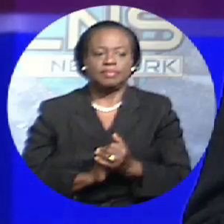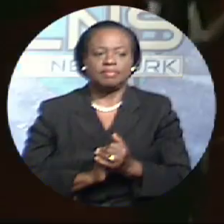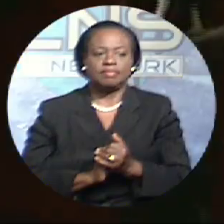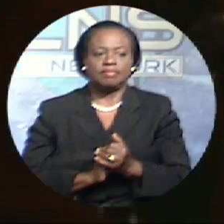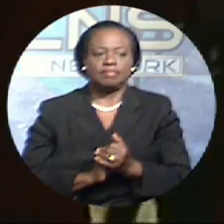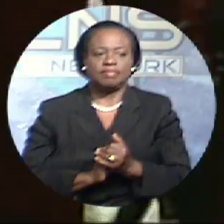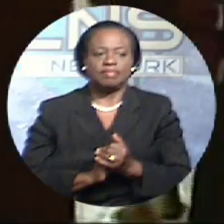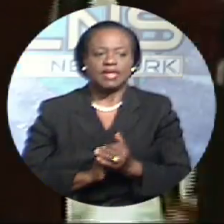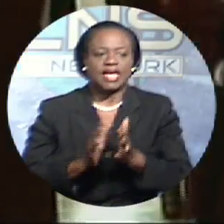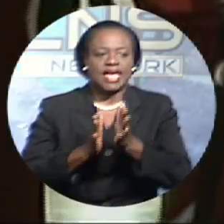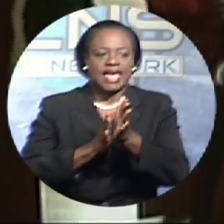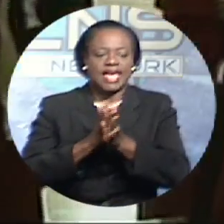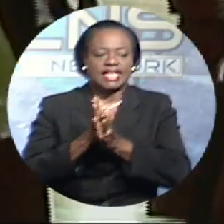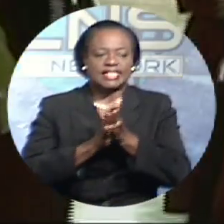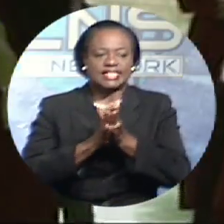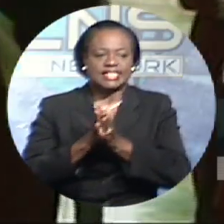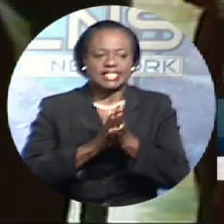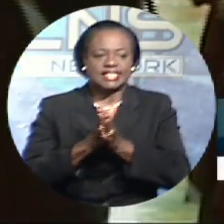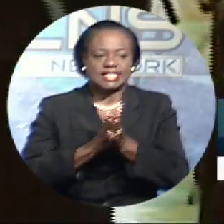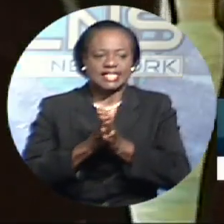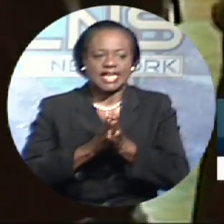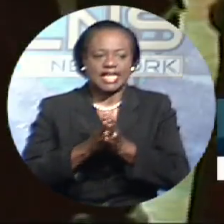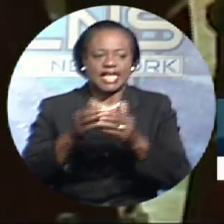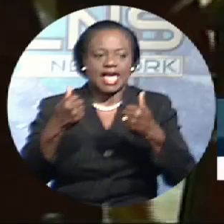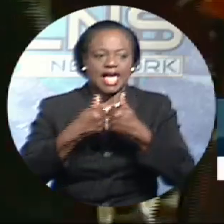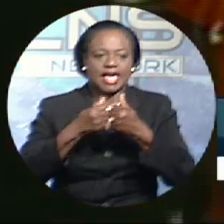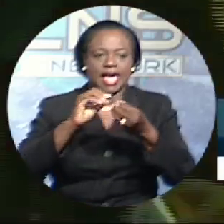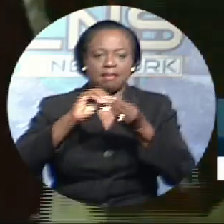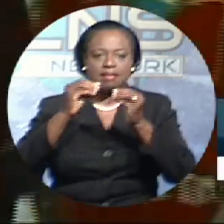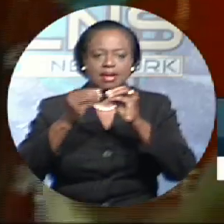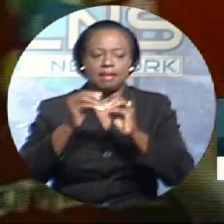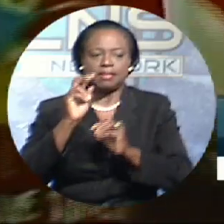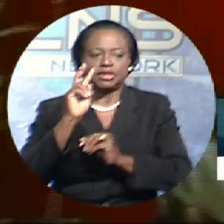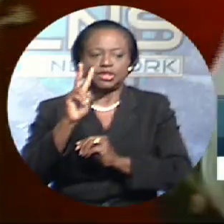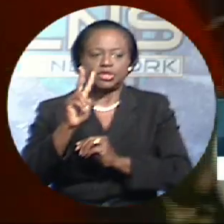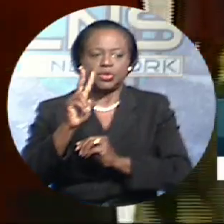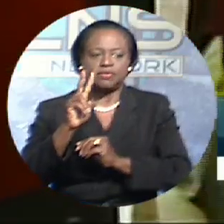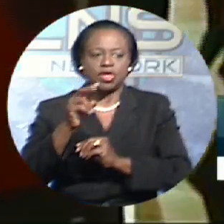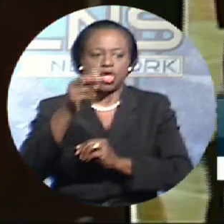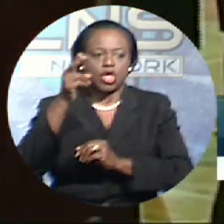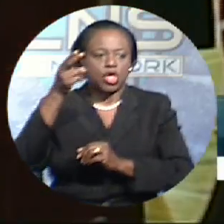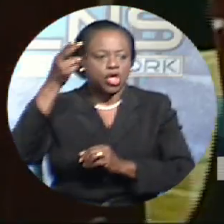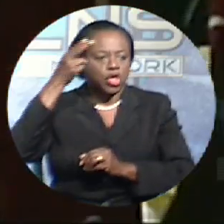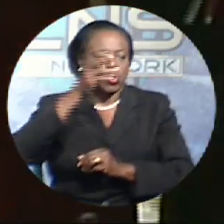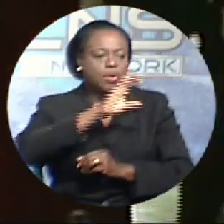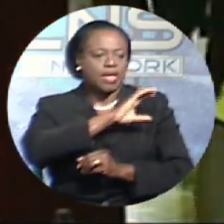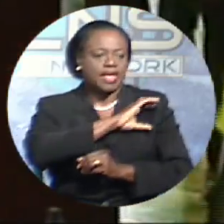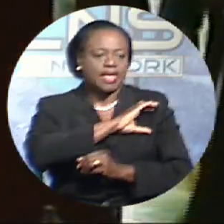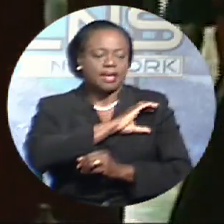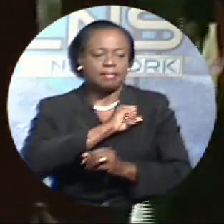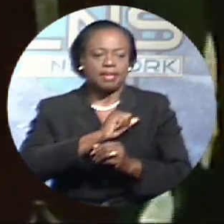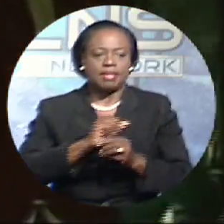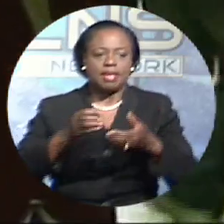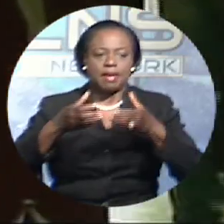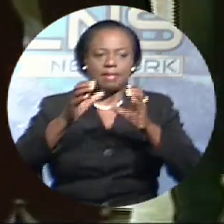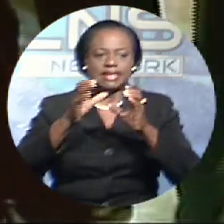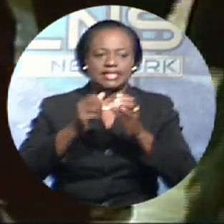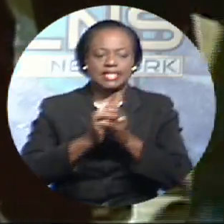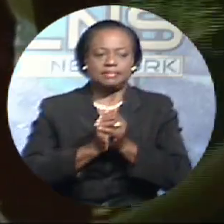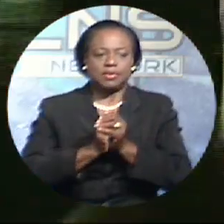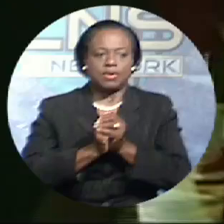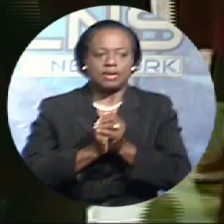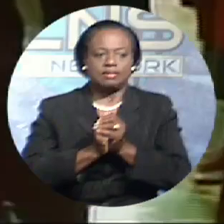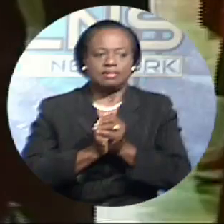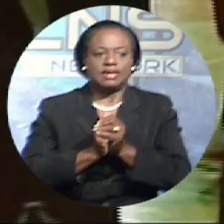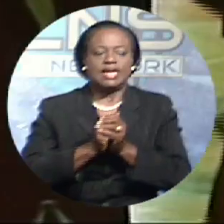What an exciting end to session 1 of day number 2 here at the Hugh Campbell Basketball Tournament. The North Andrews Seminoles coming for as many as 10 down to